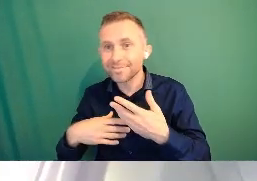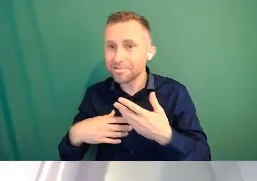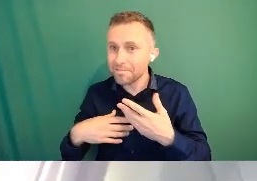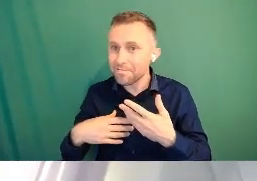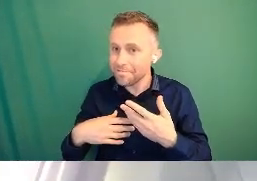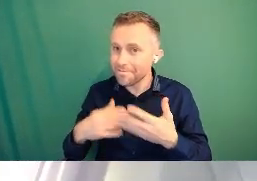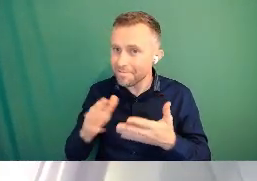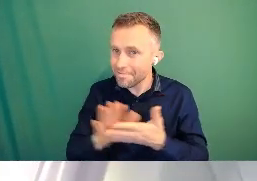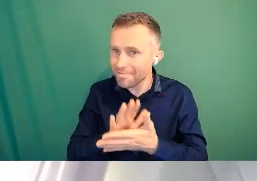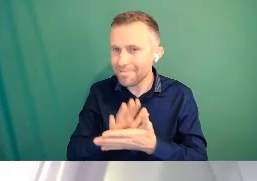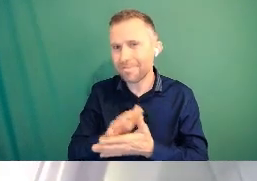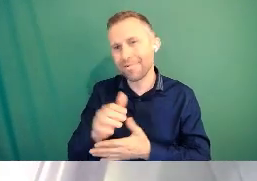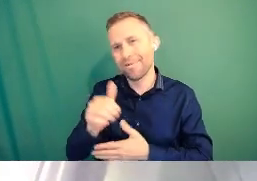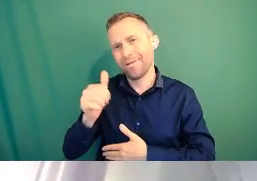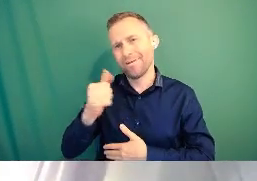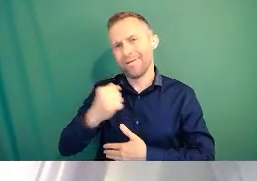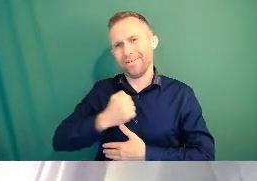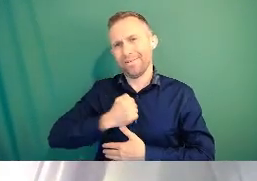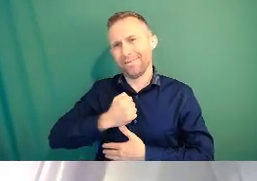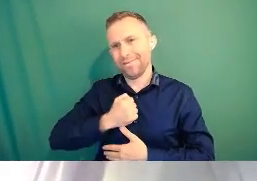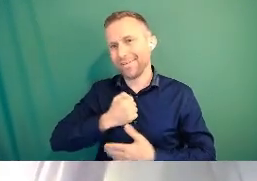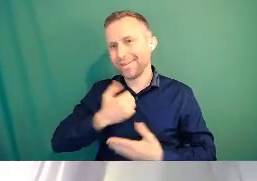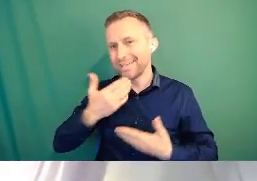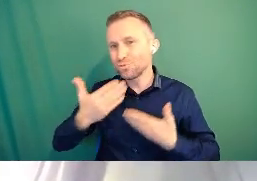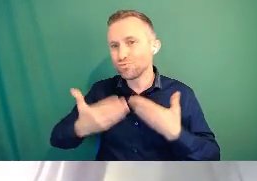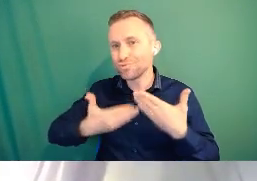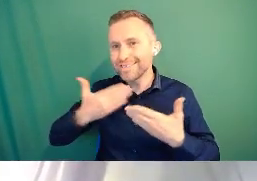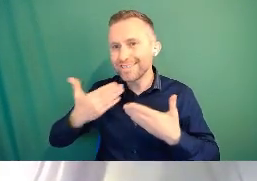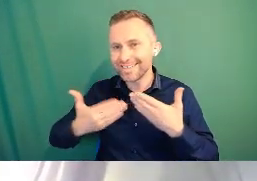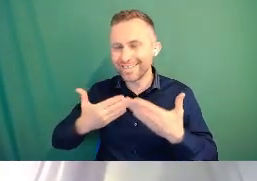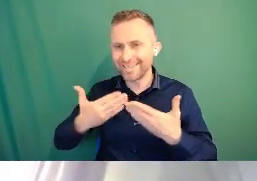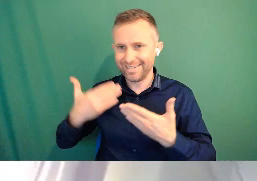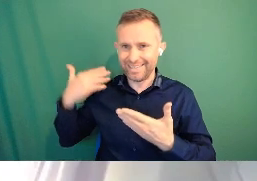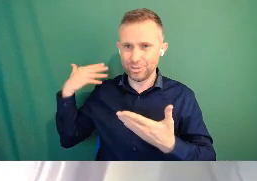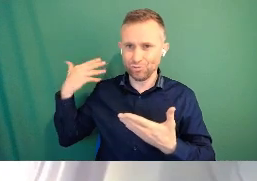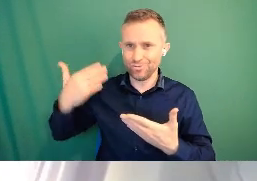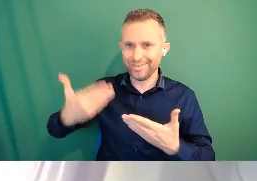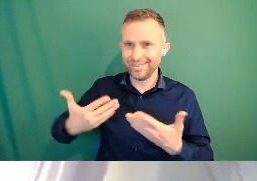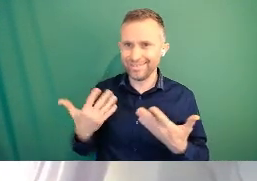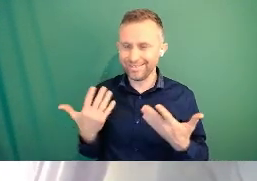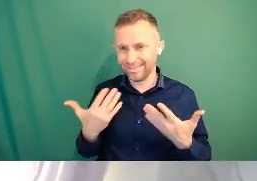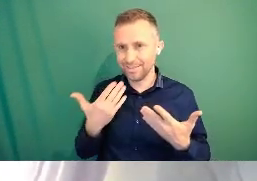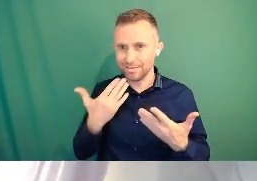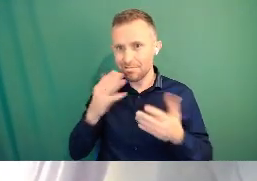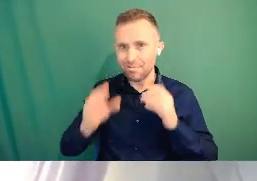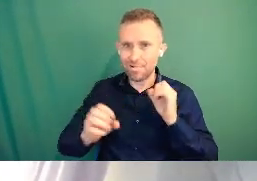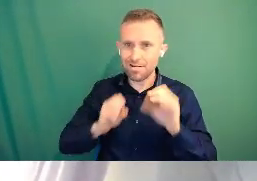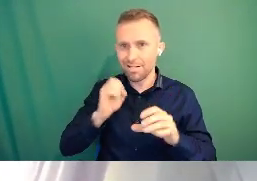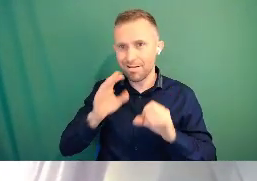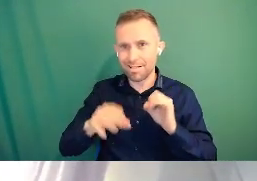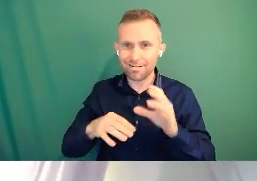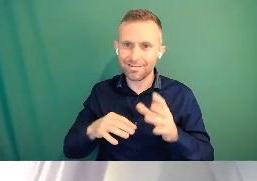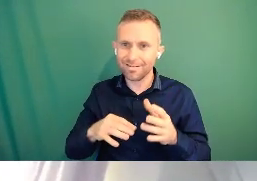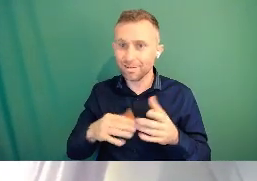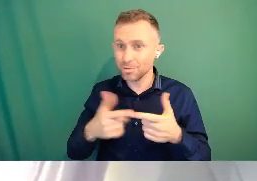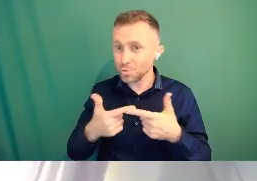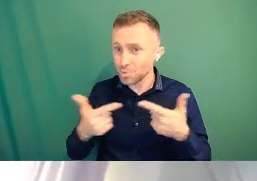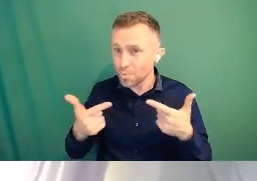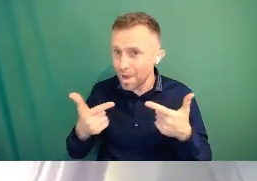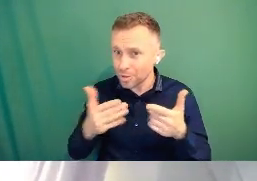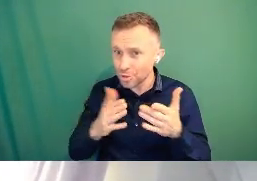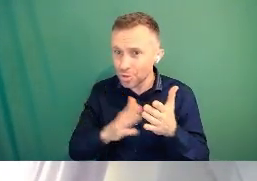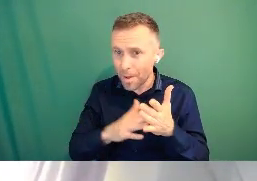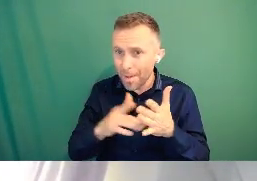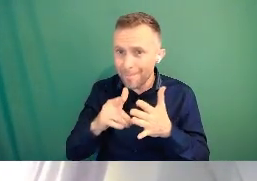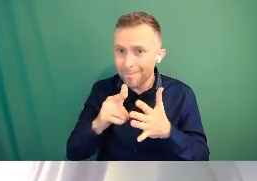informative for some of you. I know that I focus a lot on the history. That's just my interests, to be honest. Mostly the medieval history